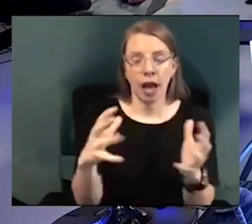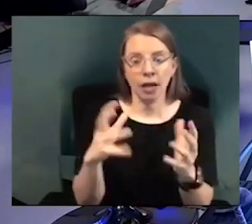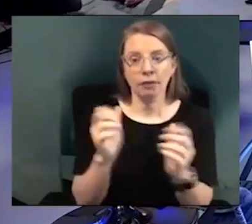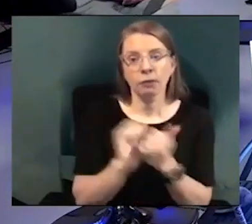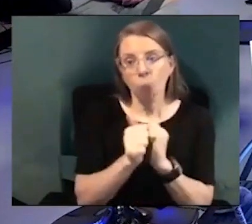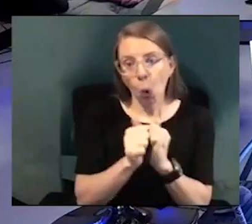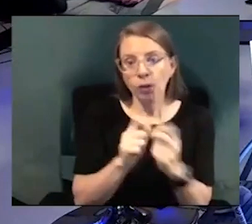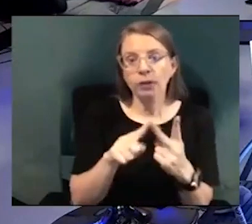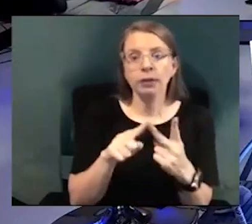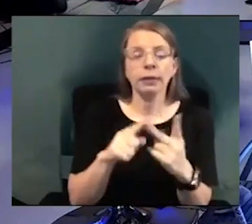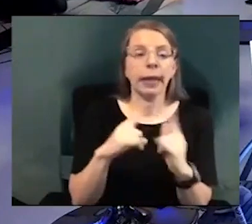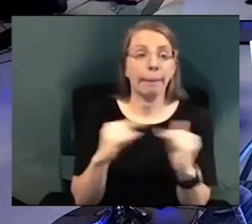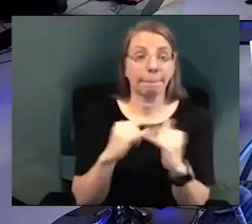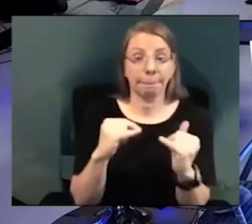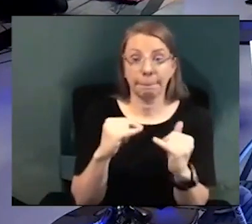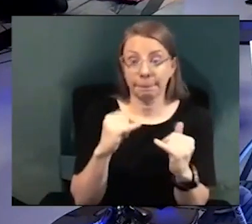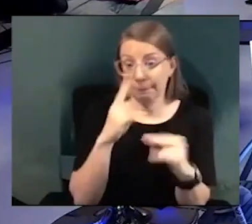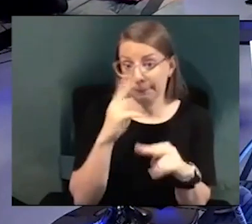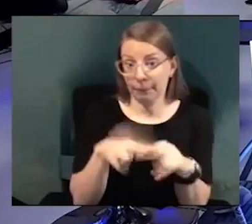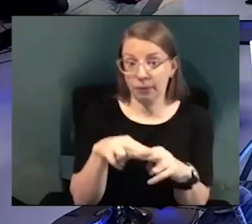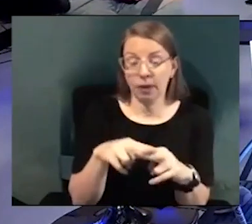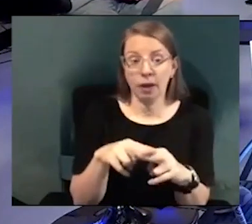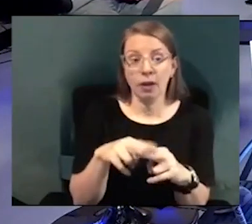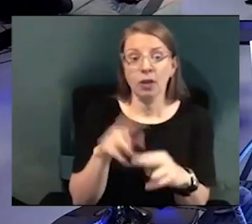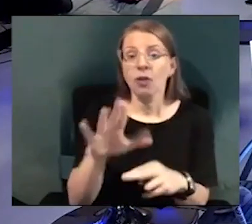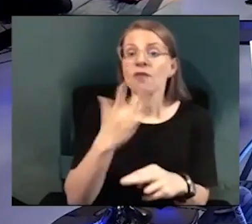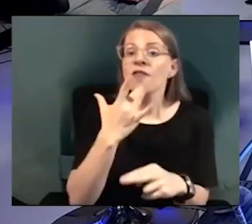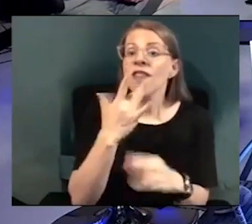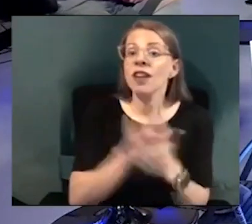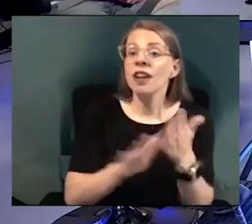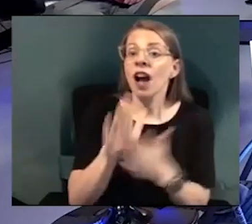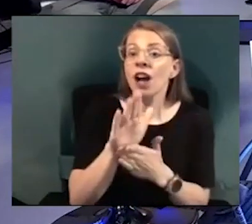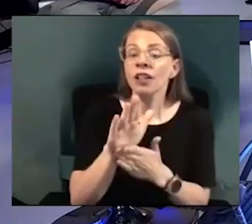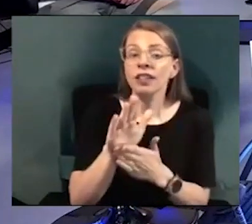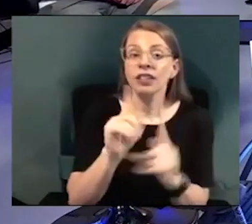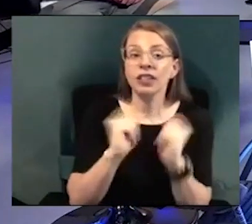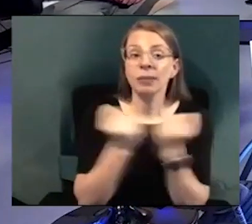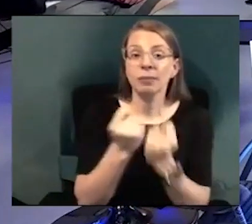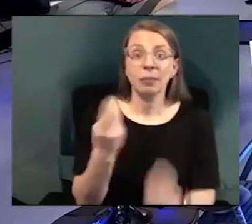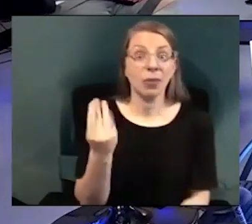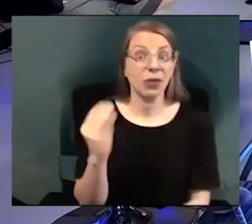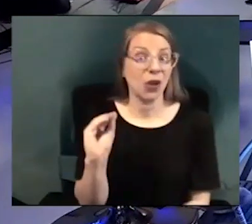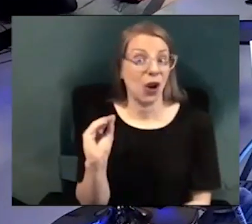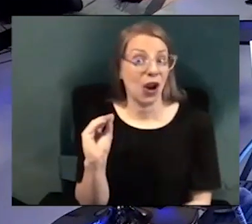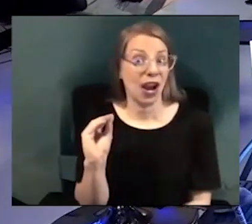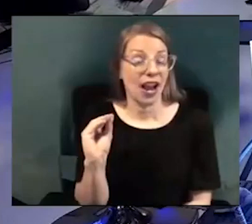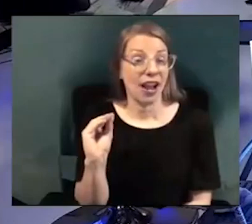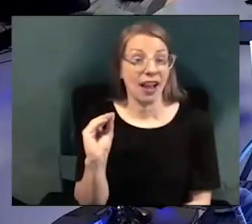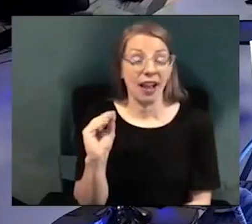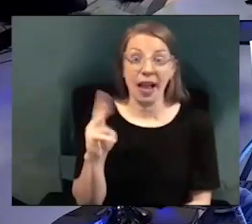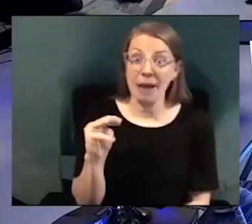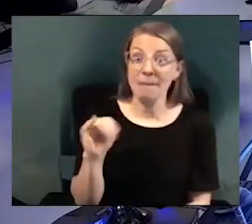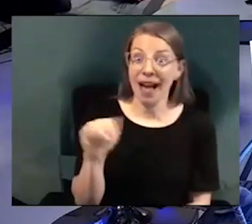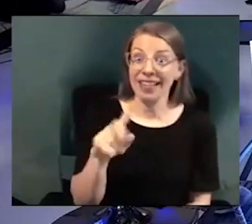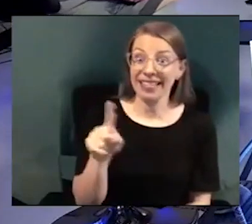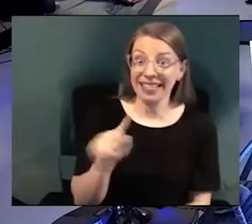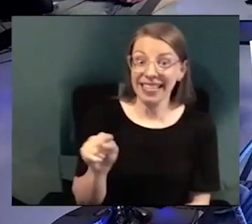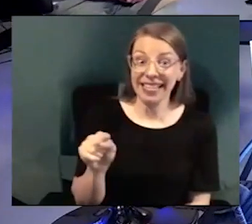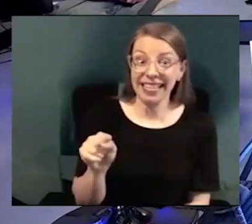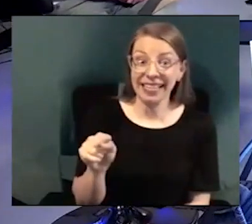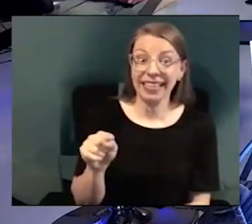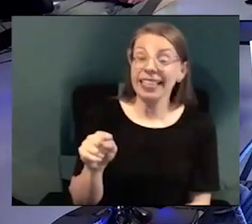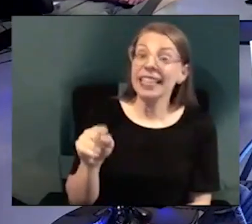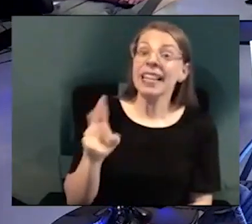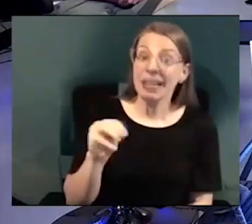fun, huh? What's your Yeah. favorite college team? Missouri. Oh, M-I-Z? Yeah.